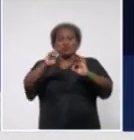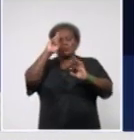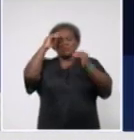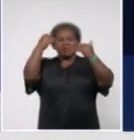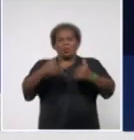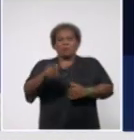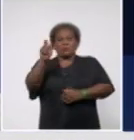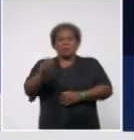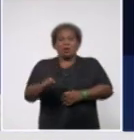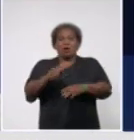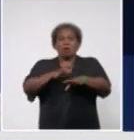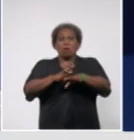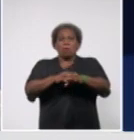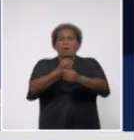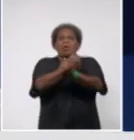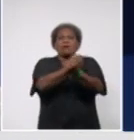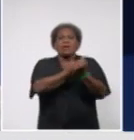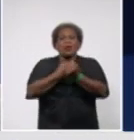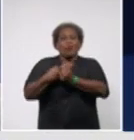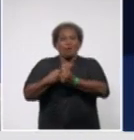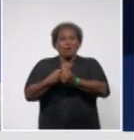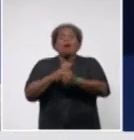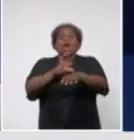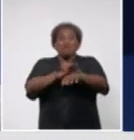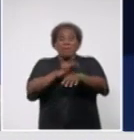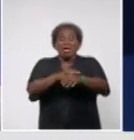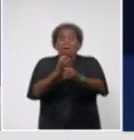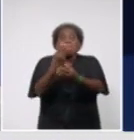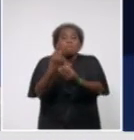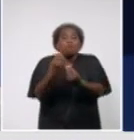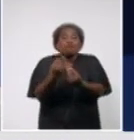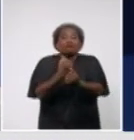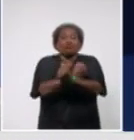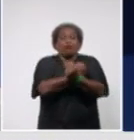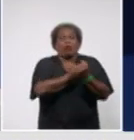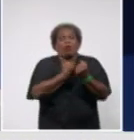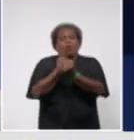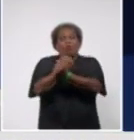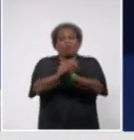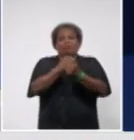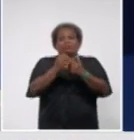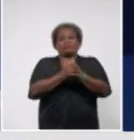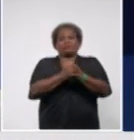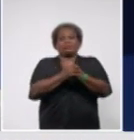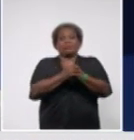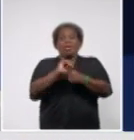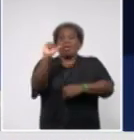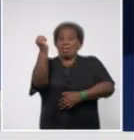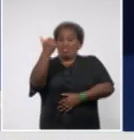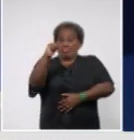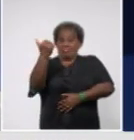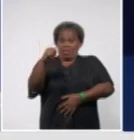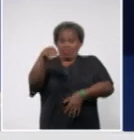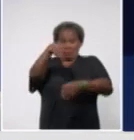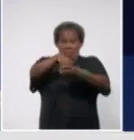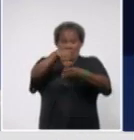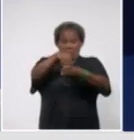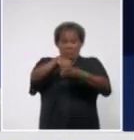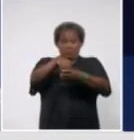467 children or pediatric cases to have tested positive for the virus in